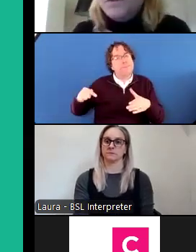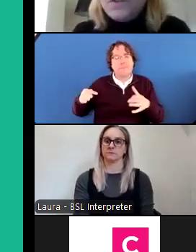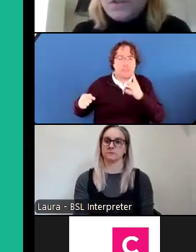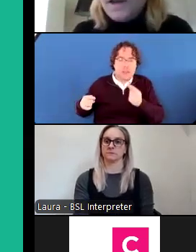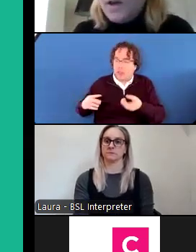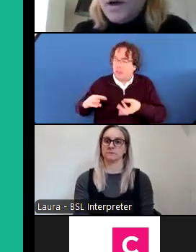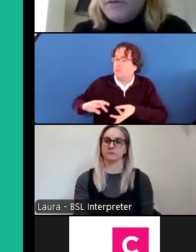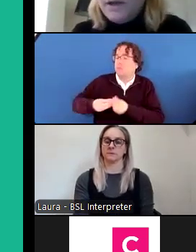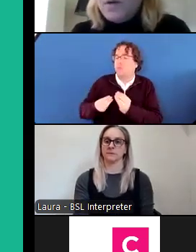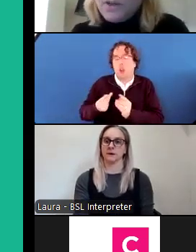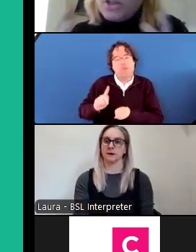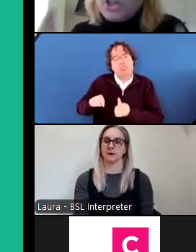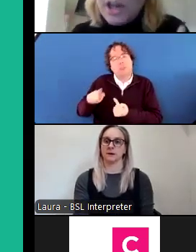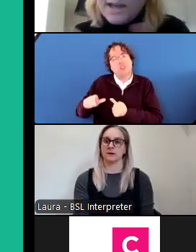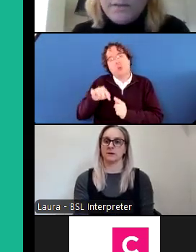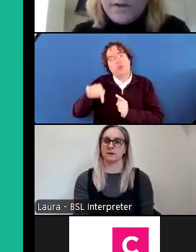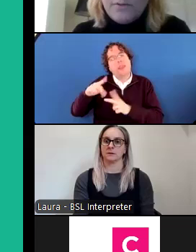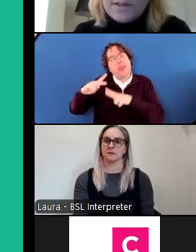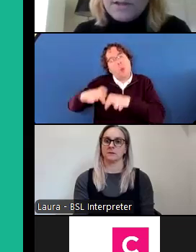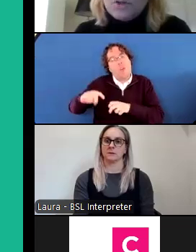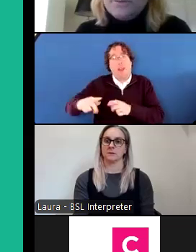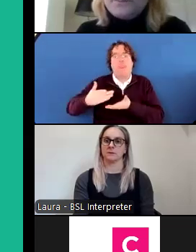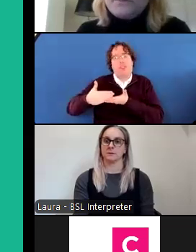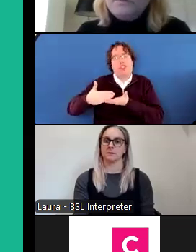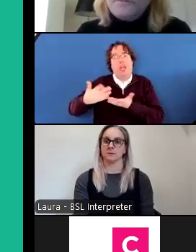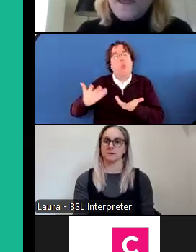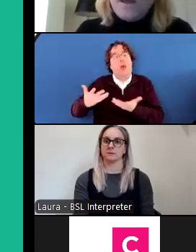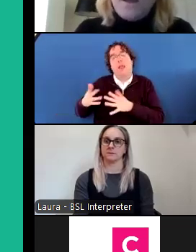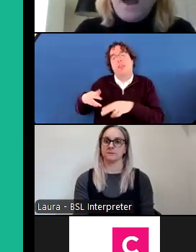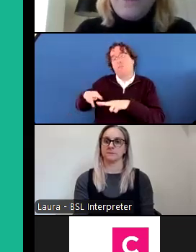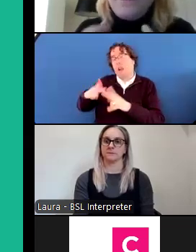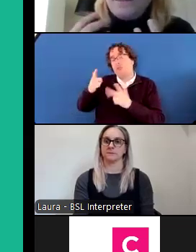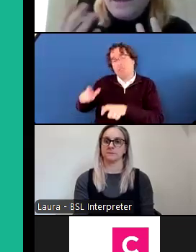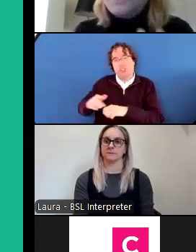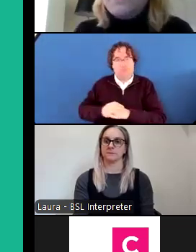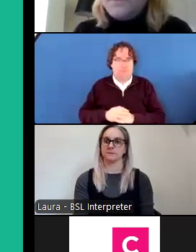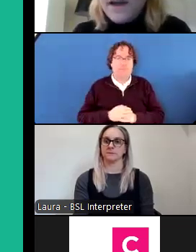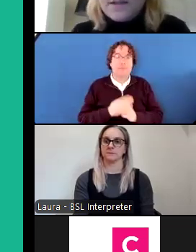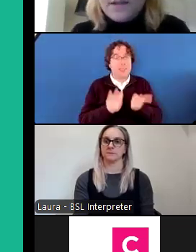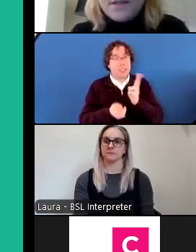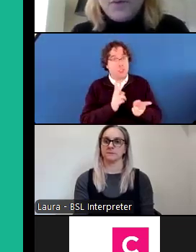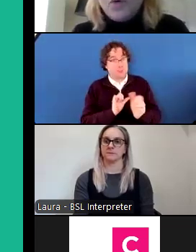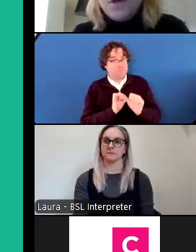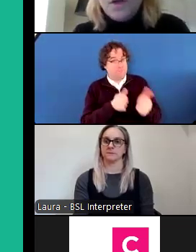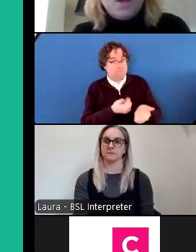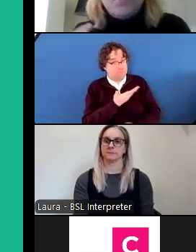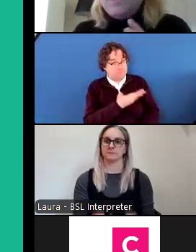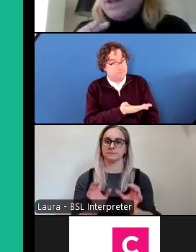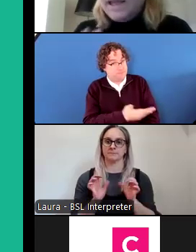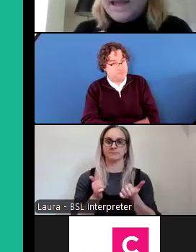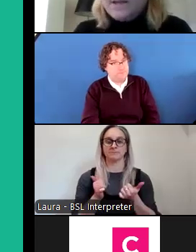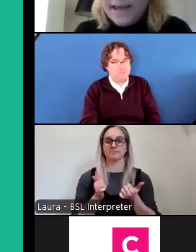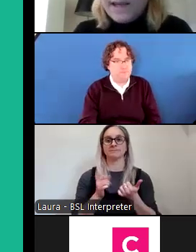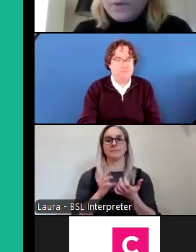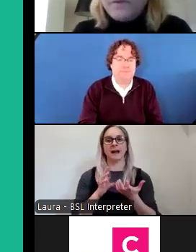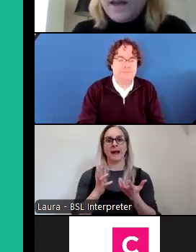a response to that inquiry, which is shared at the final residential. And then in terms of access support, we